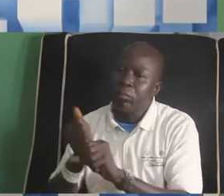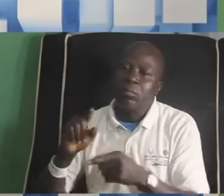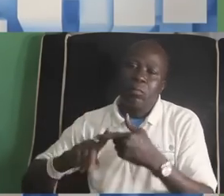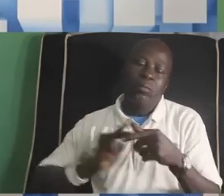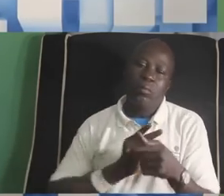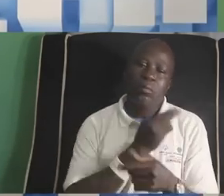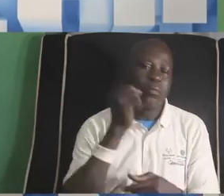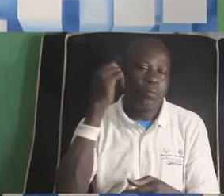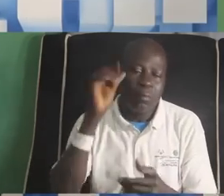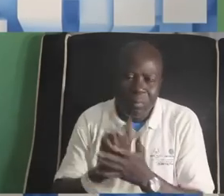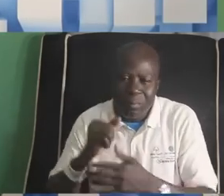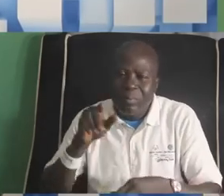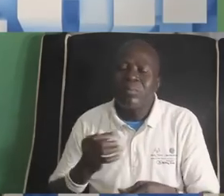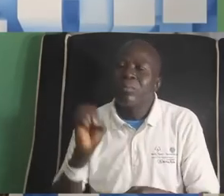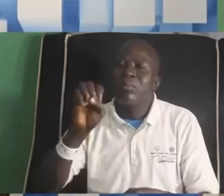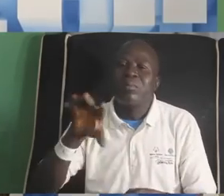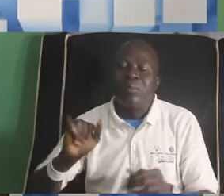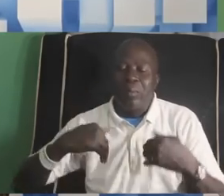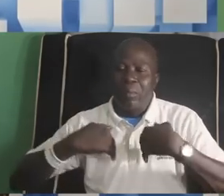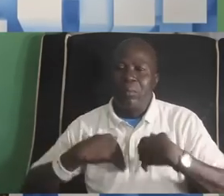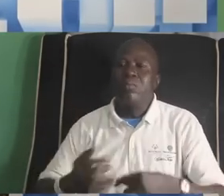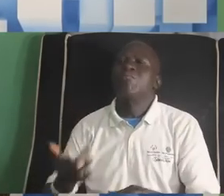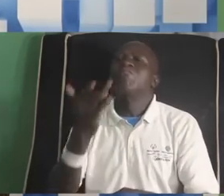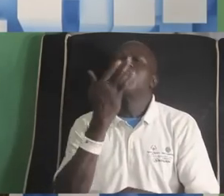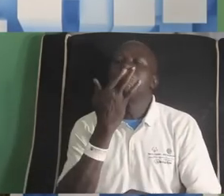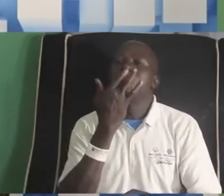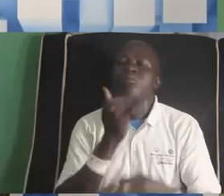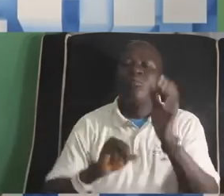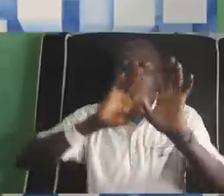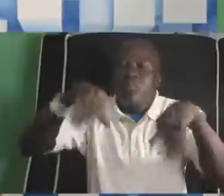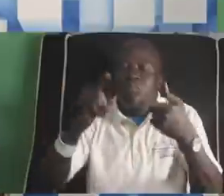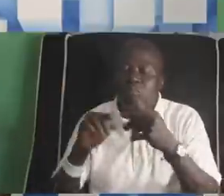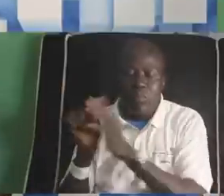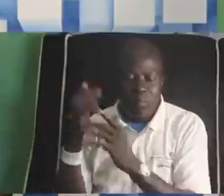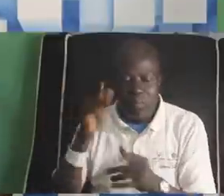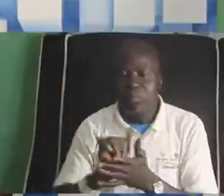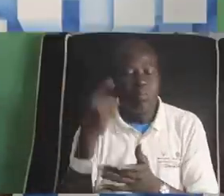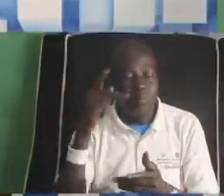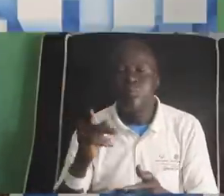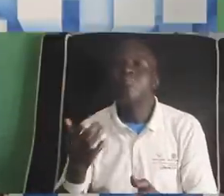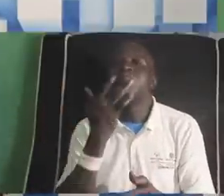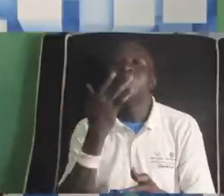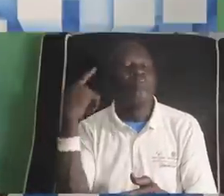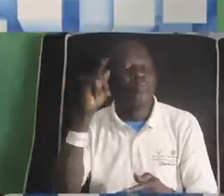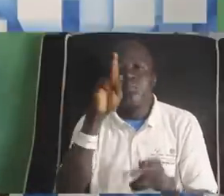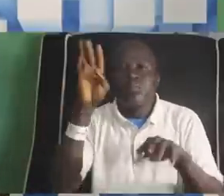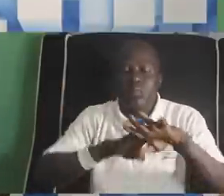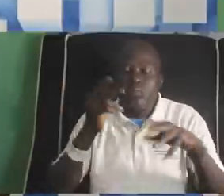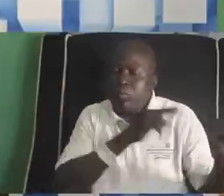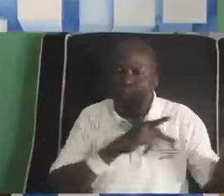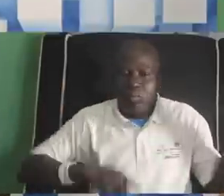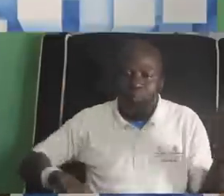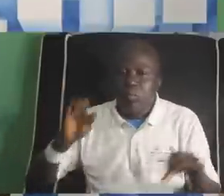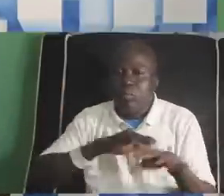this. Esther ri oju rere. Esther after favor. Bawo ni Esther ma ri oju rere. How will Esther receive favor? Lodo oba. From the